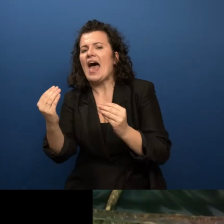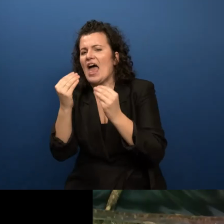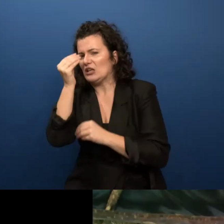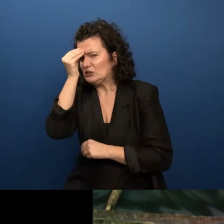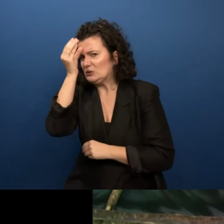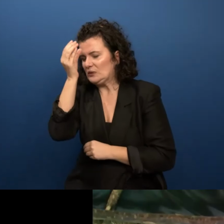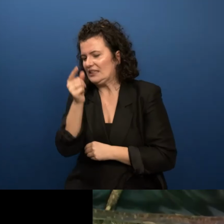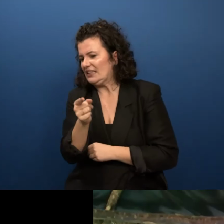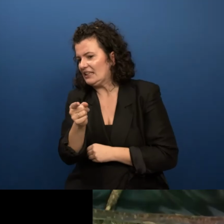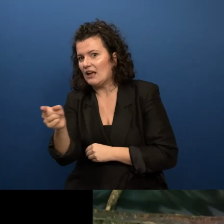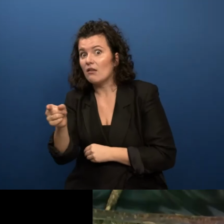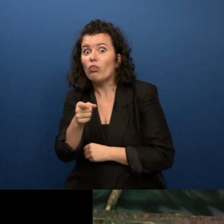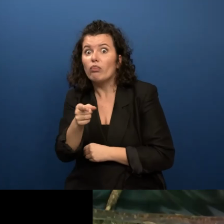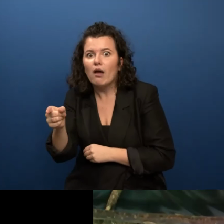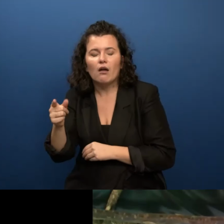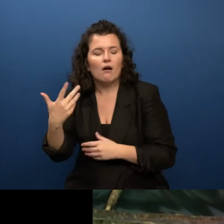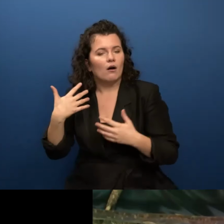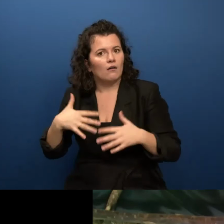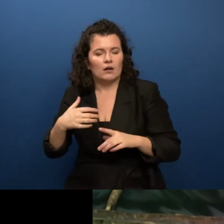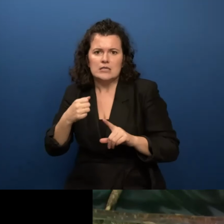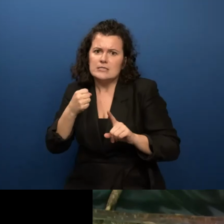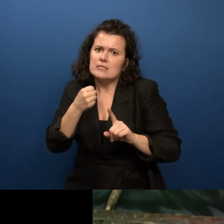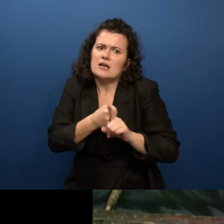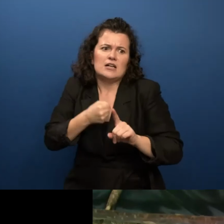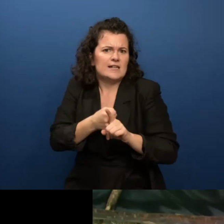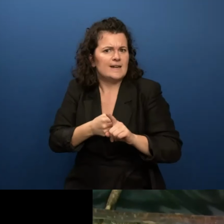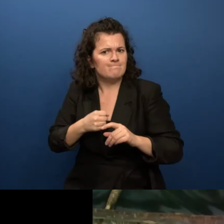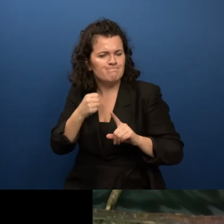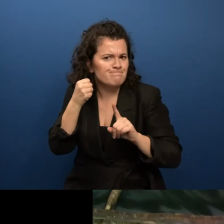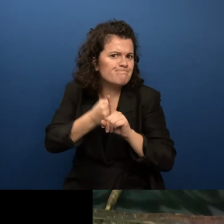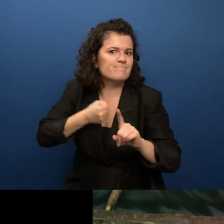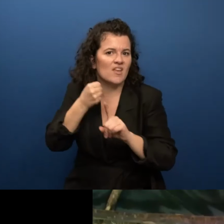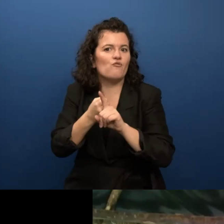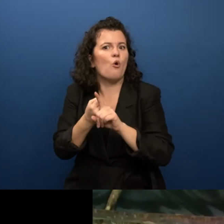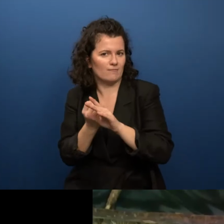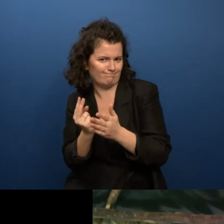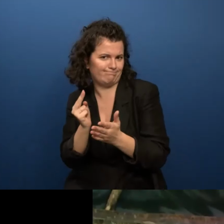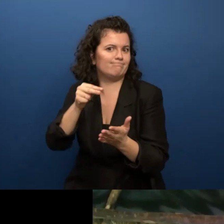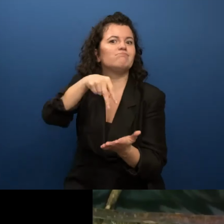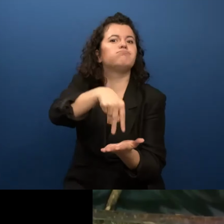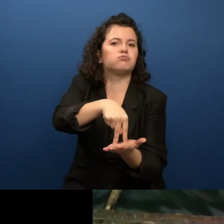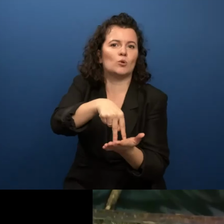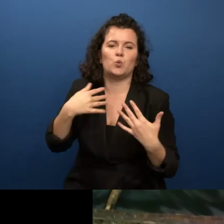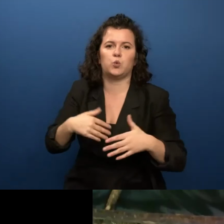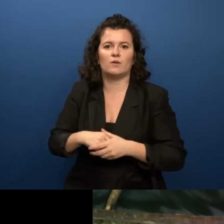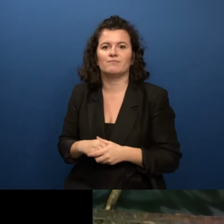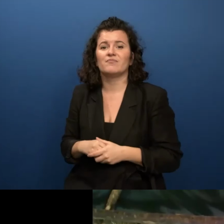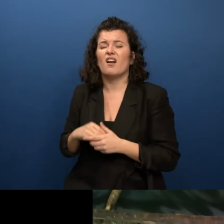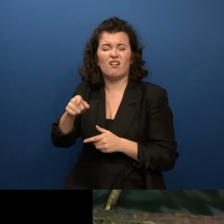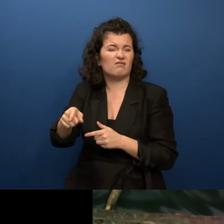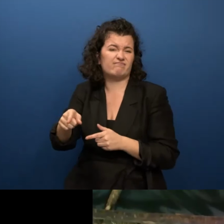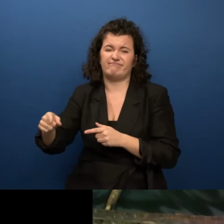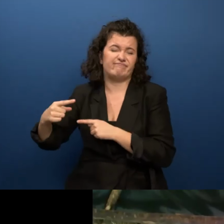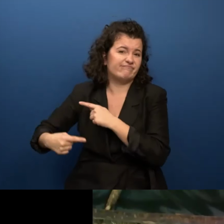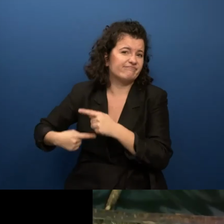they need to really struggle to get somewhere. So one of the barriers is that the issues of tradition. Then there is